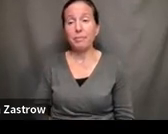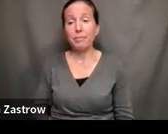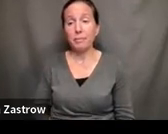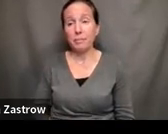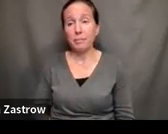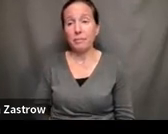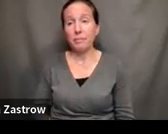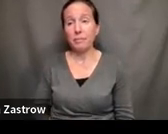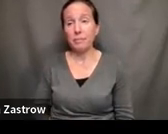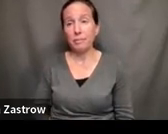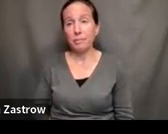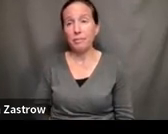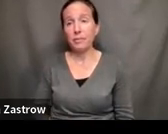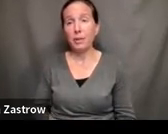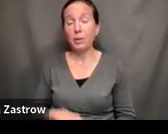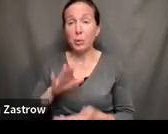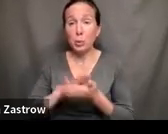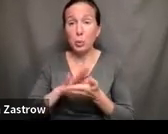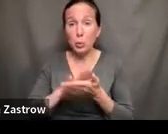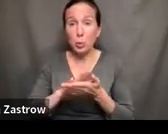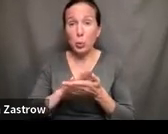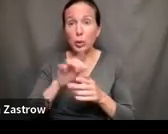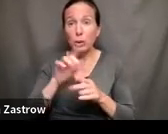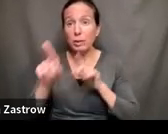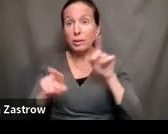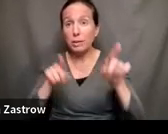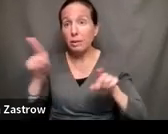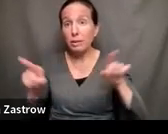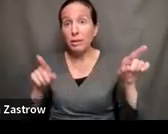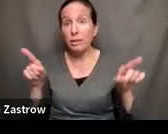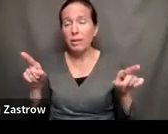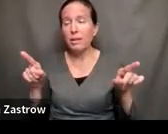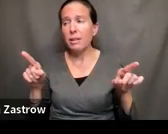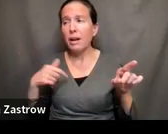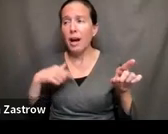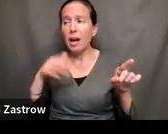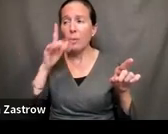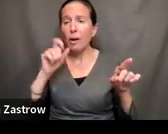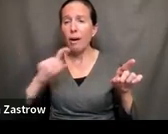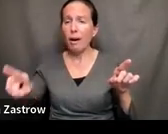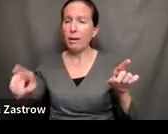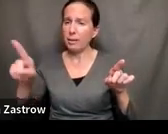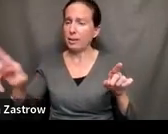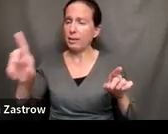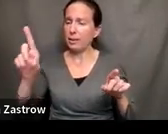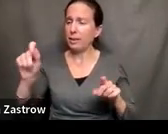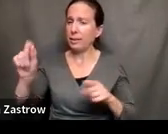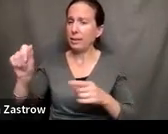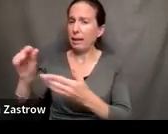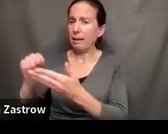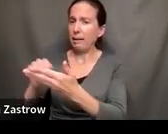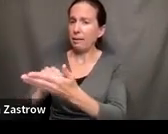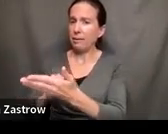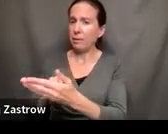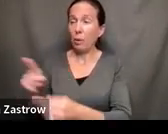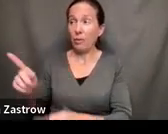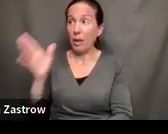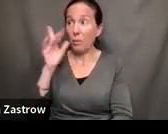we are out visiting schools, that how do you take data on these kids that are in the gen ed classroom all